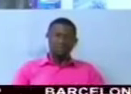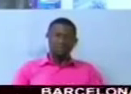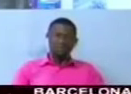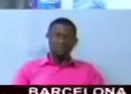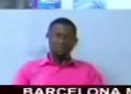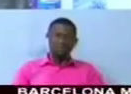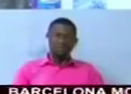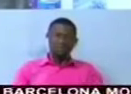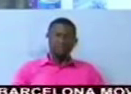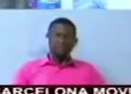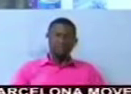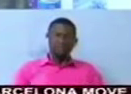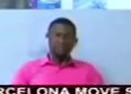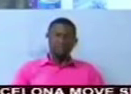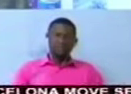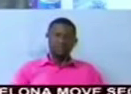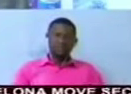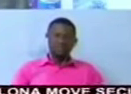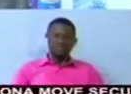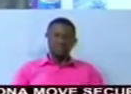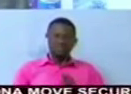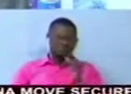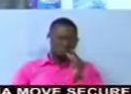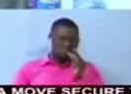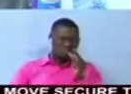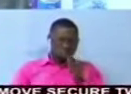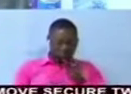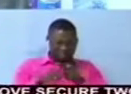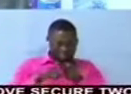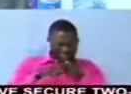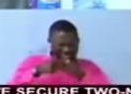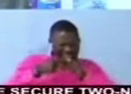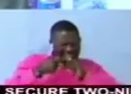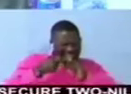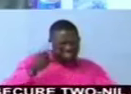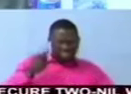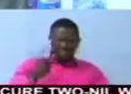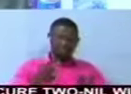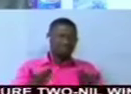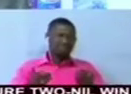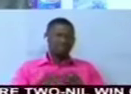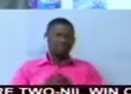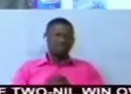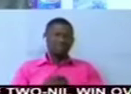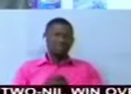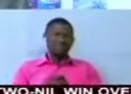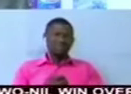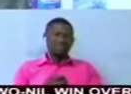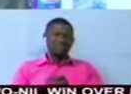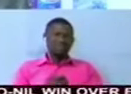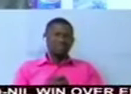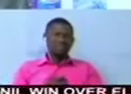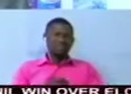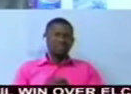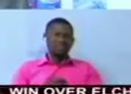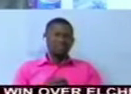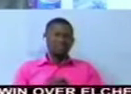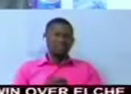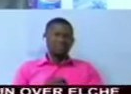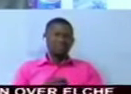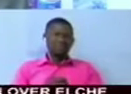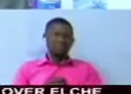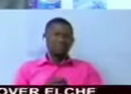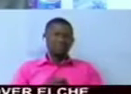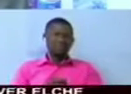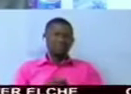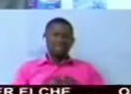dafa bëggona dog ay dun it was nearly cut off completely boko ñu xom yeen manieram bi biñ ko gisé ñom